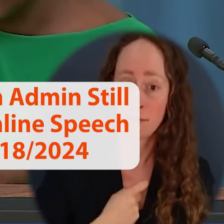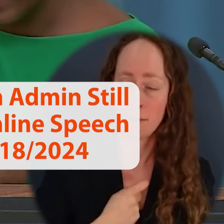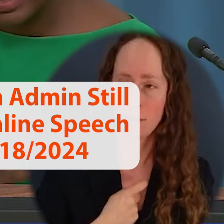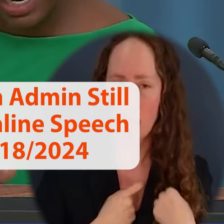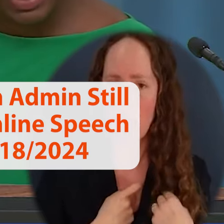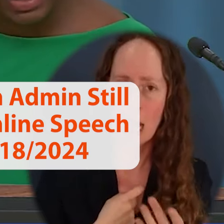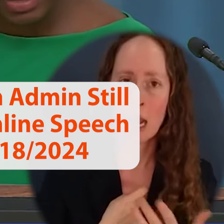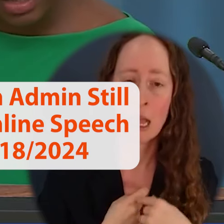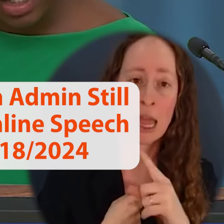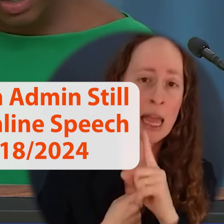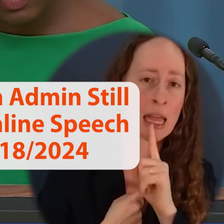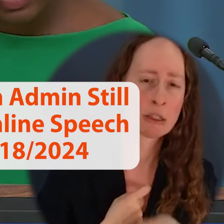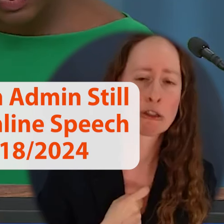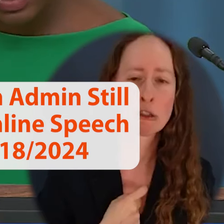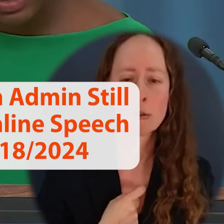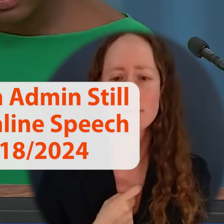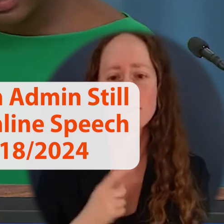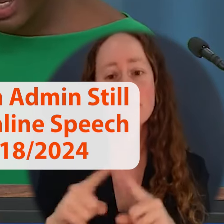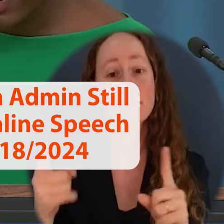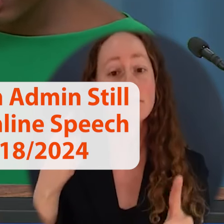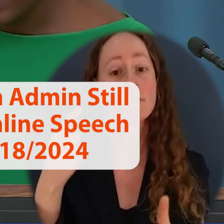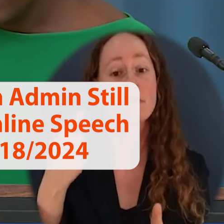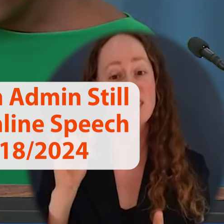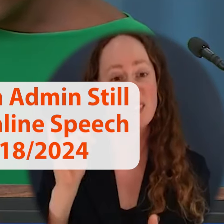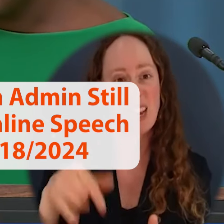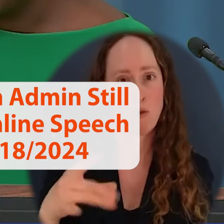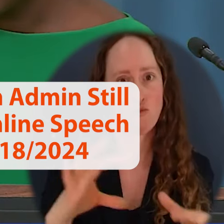adjacent to what's happening with this particular case.